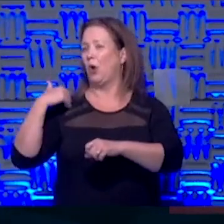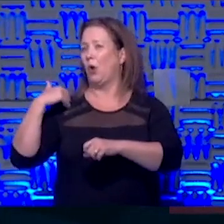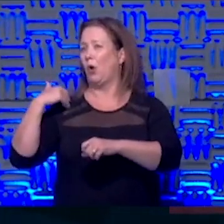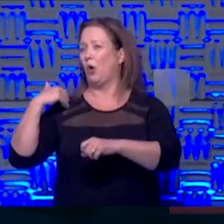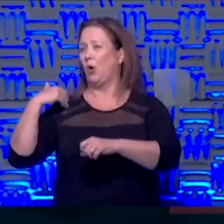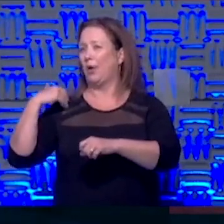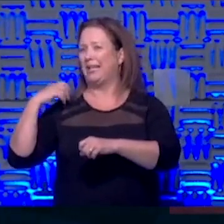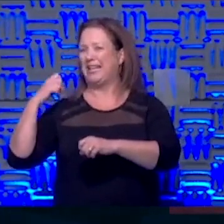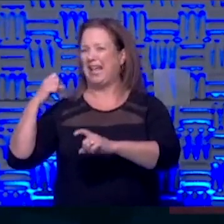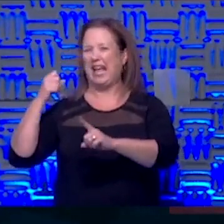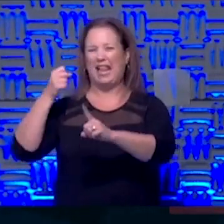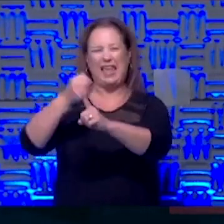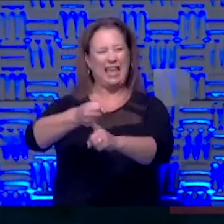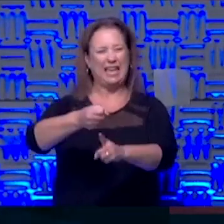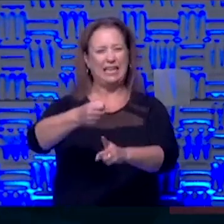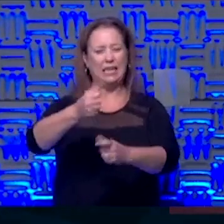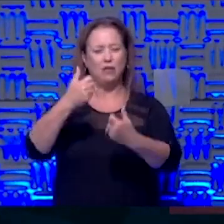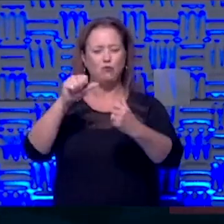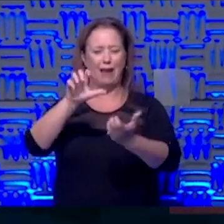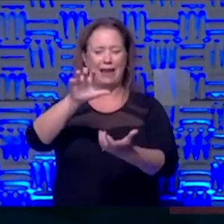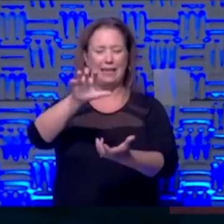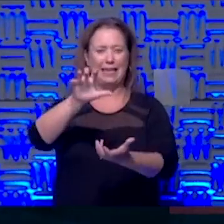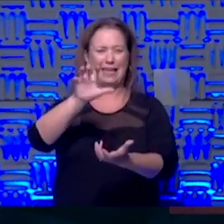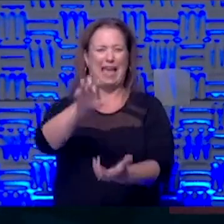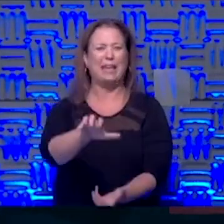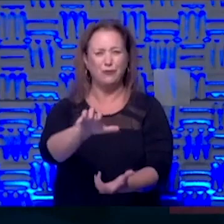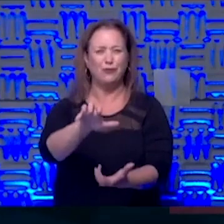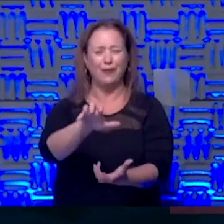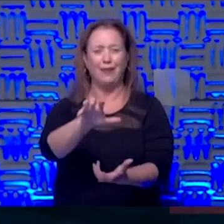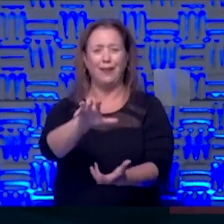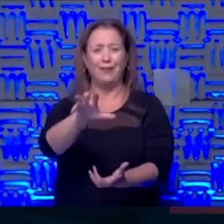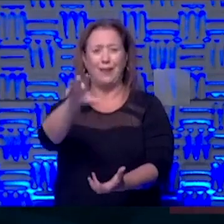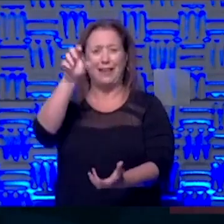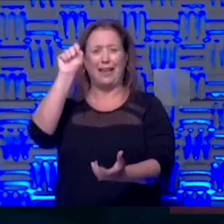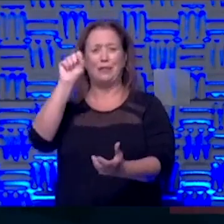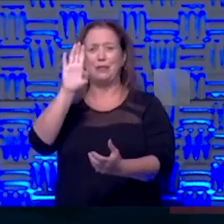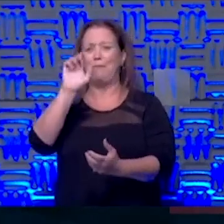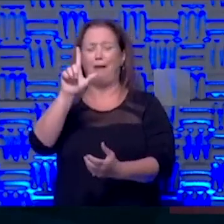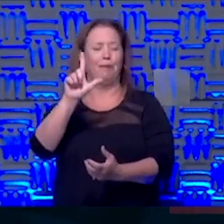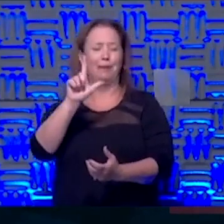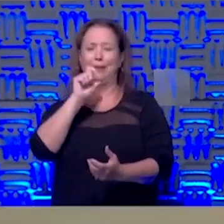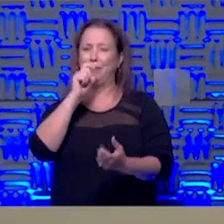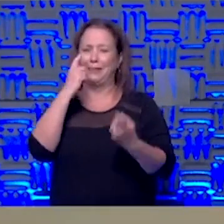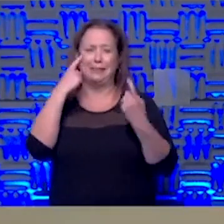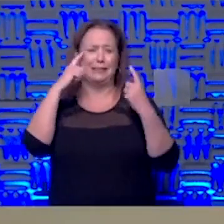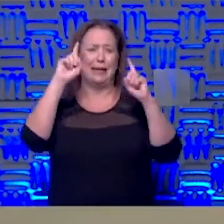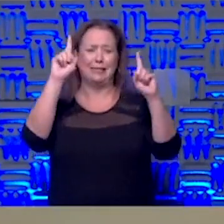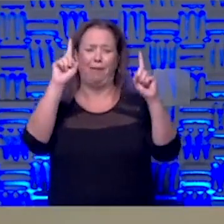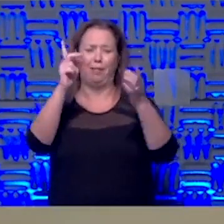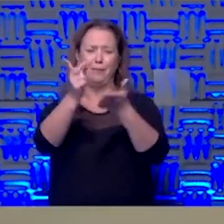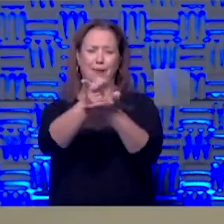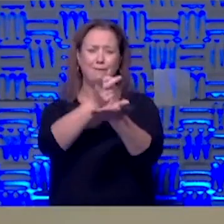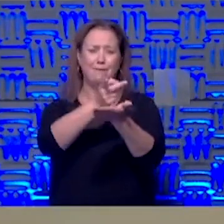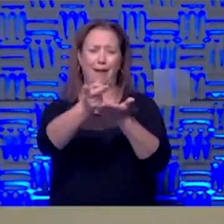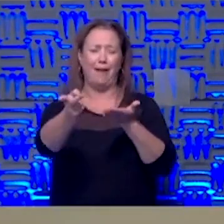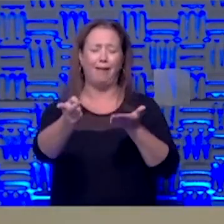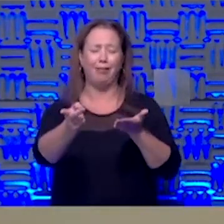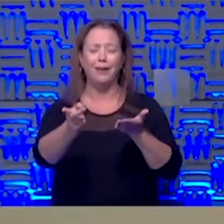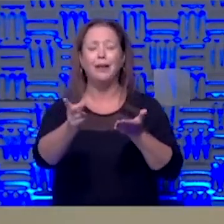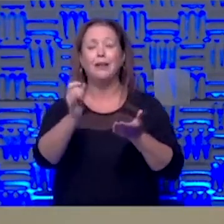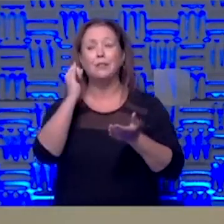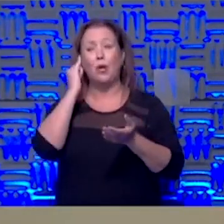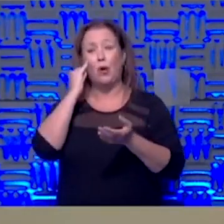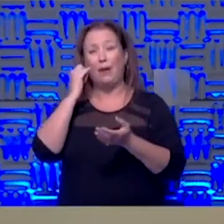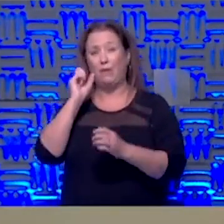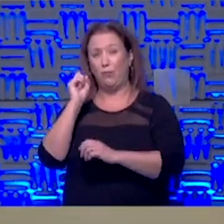smacked with he tried to catch it and it didn't work out too well. So as long as the pitcher is